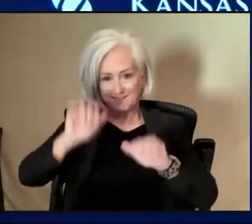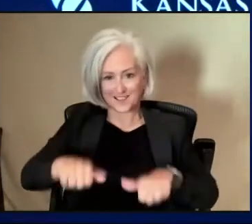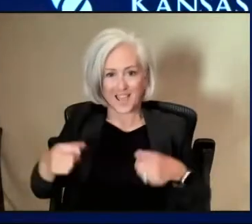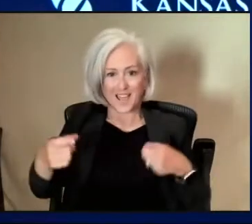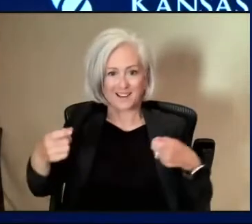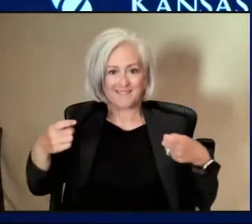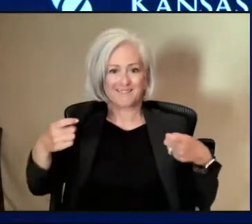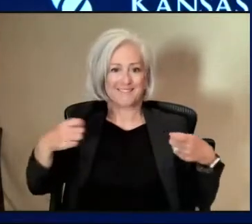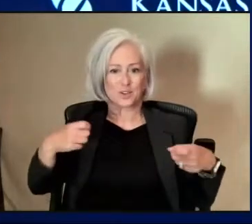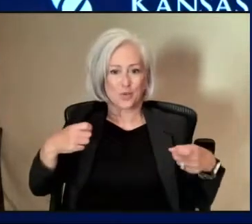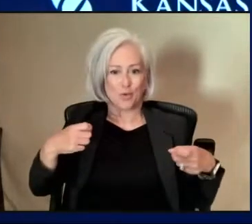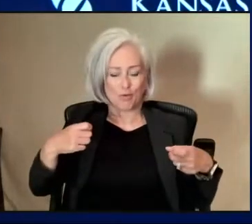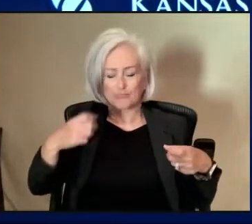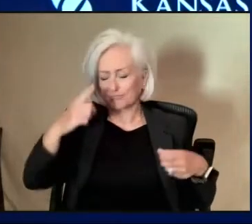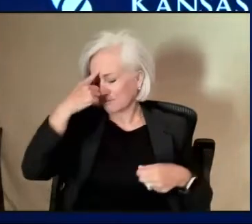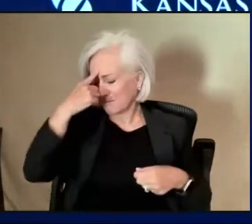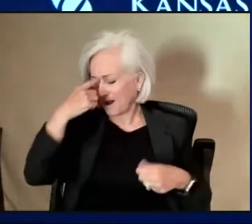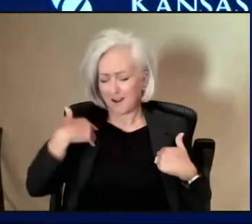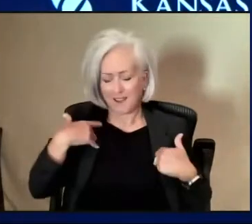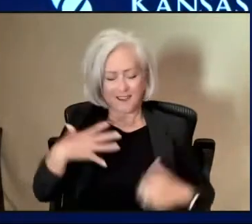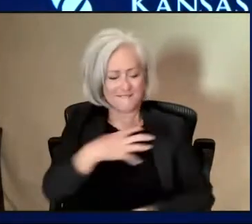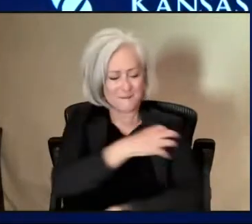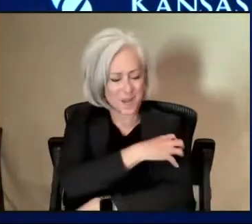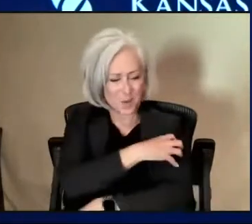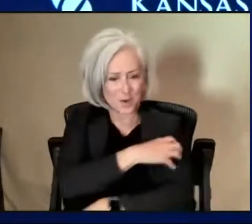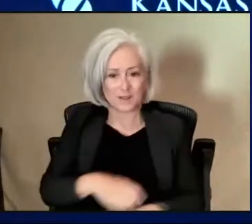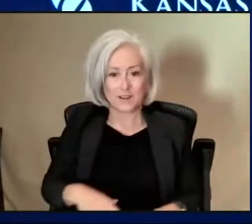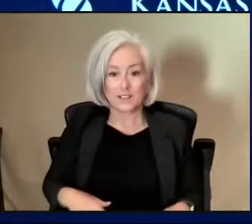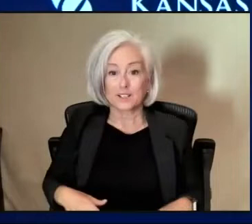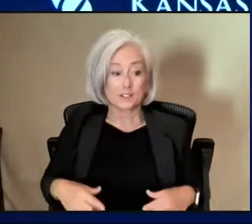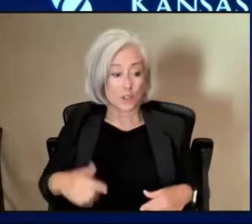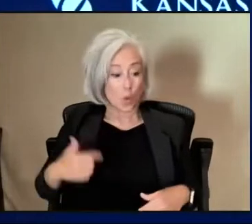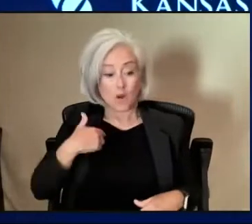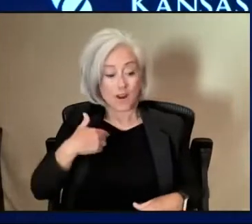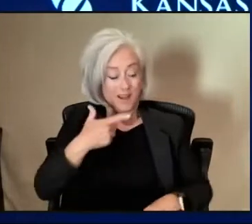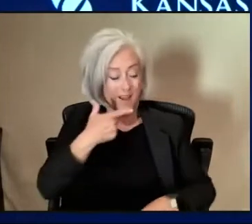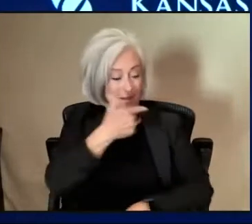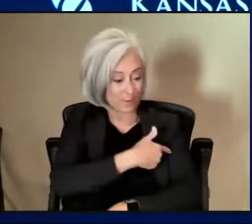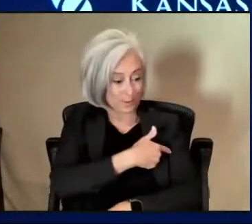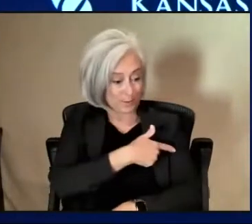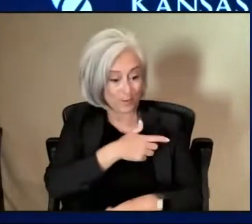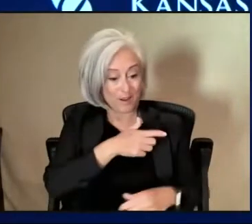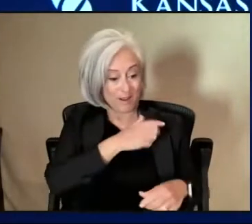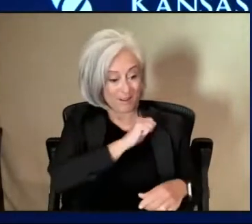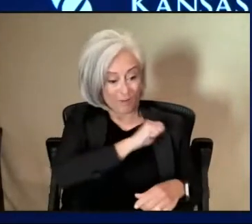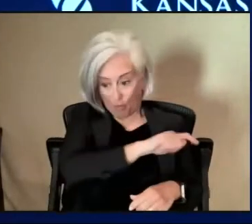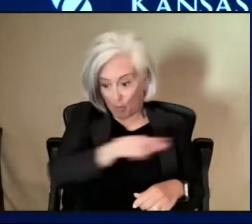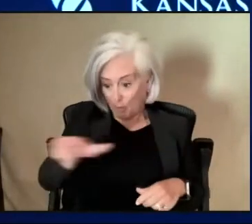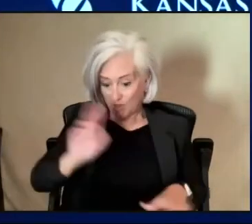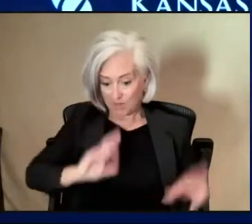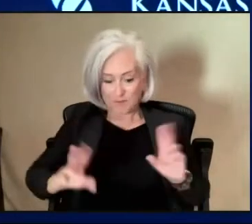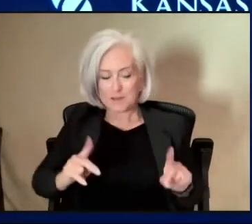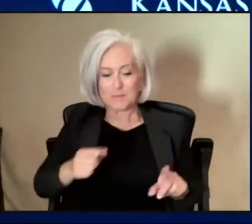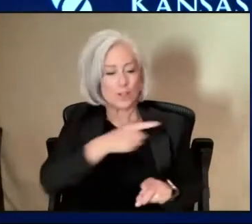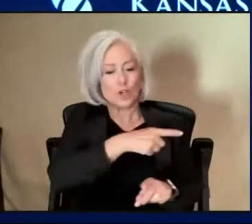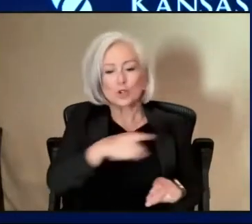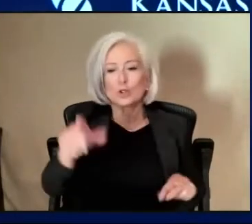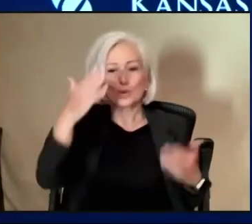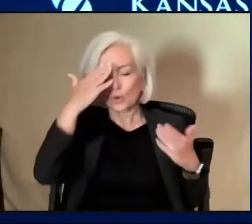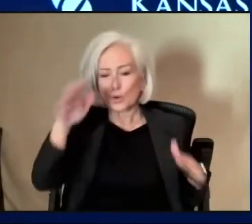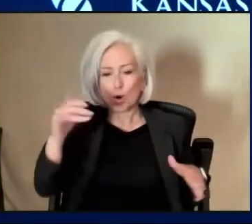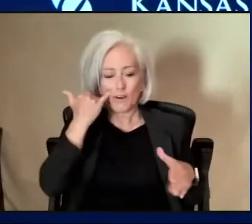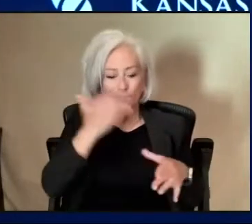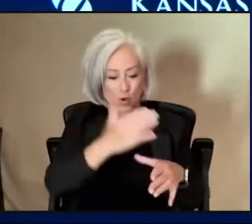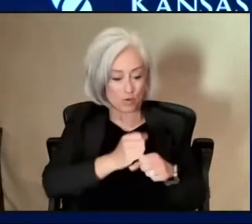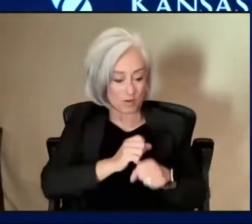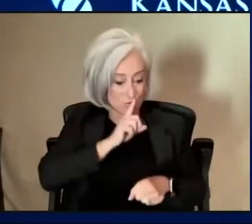which means I don't know what you're getting, you don't know what you're getting as a participant in a clinical trial. And this double